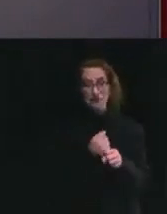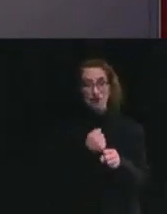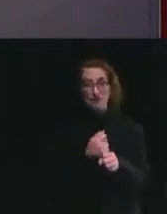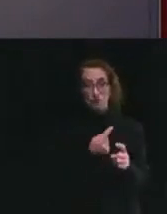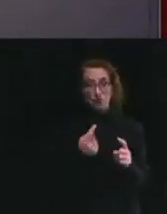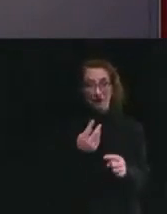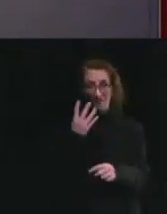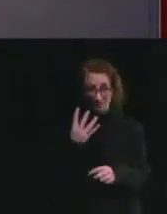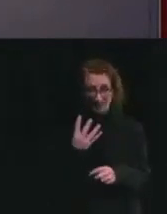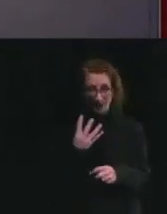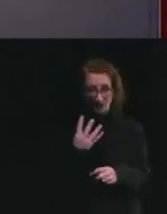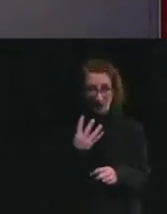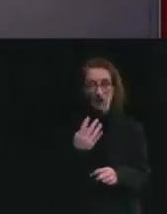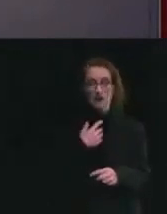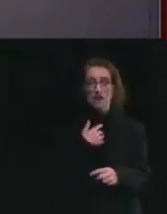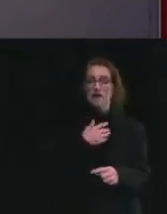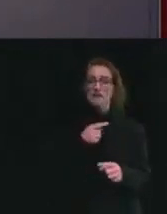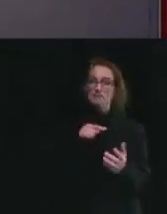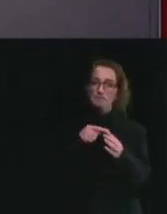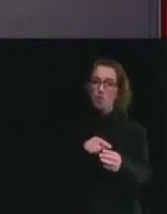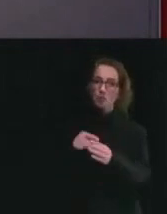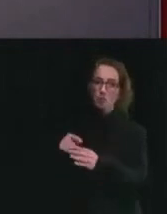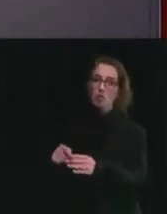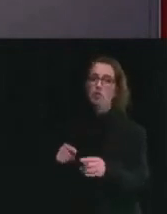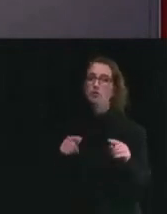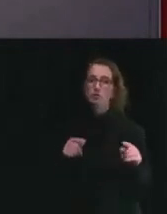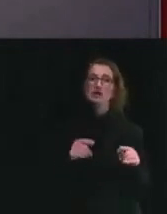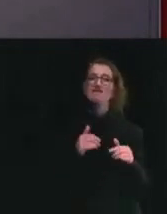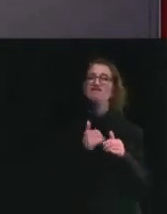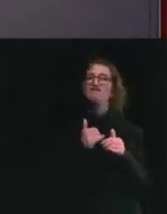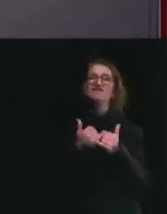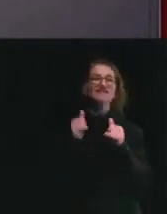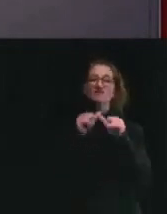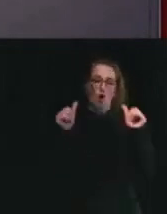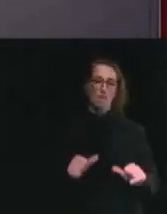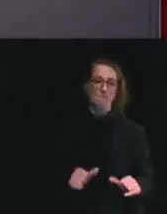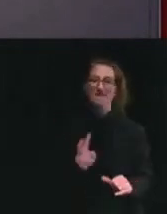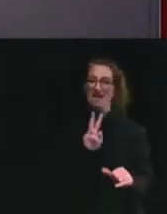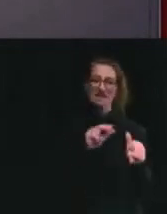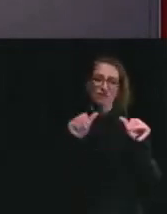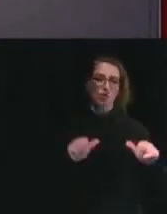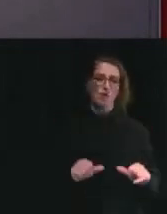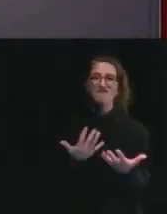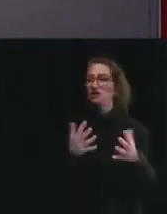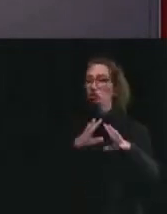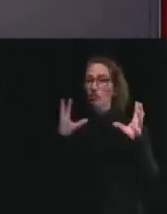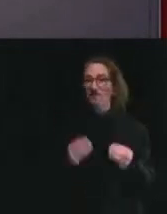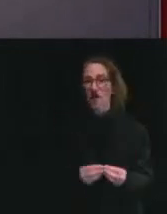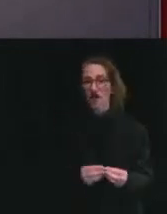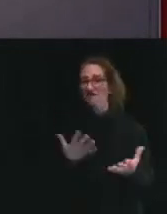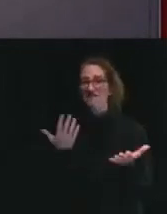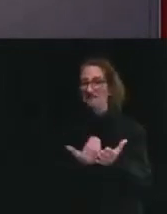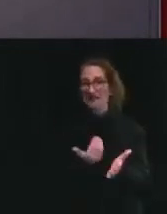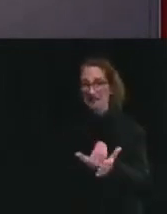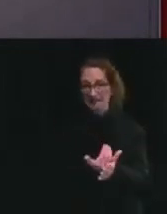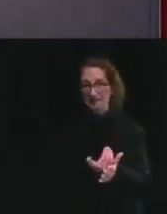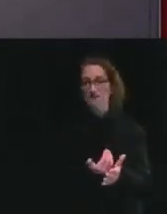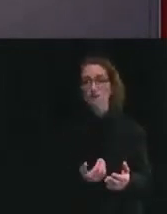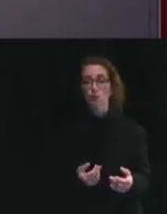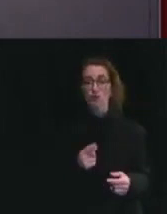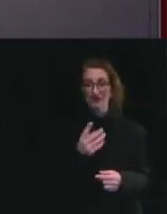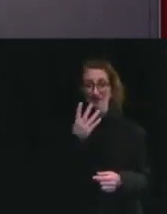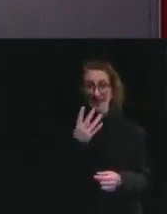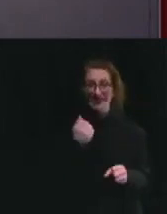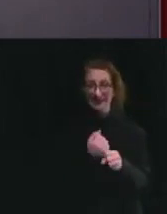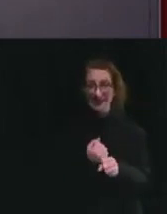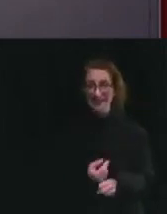And for four of these income situations or income activities, we said, what did you do?